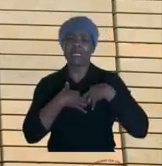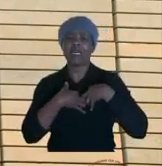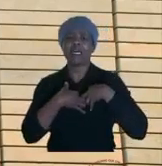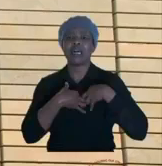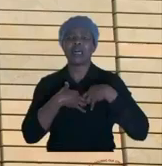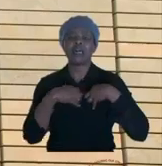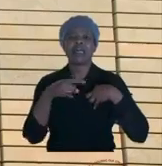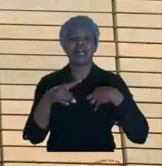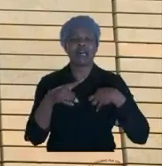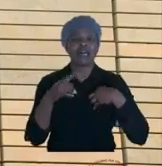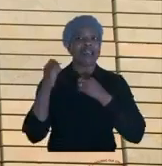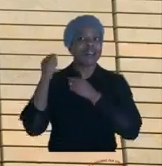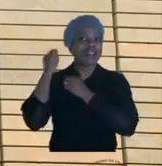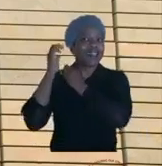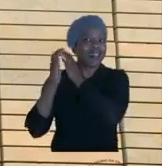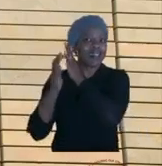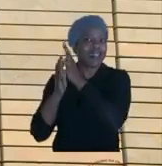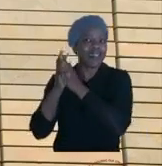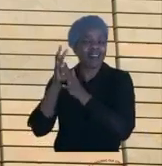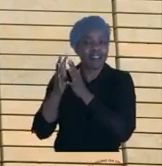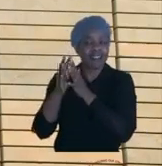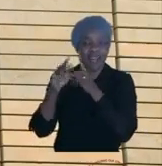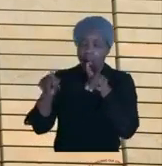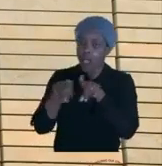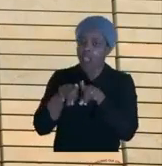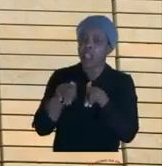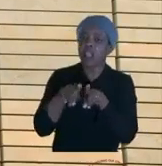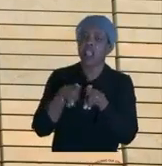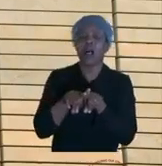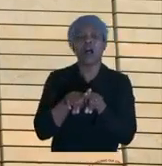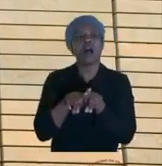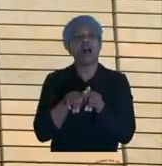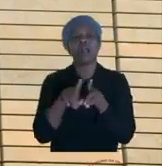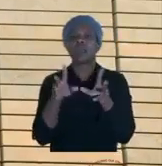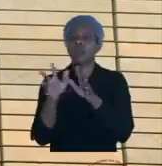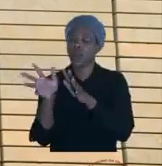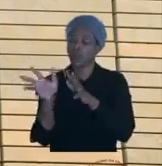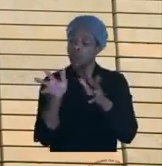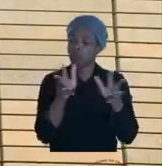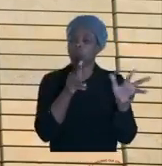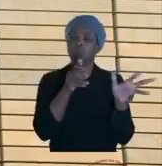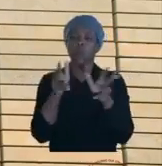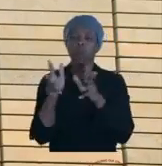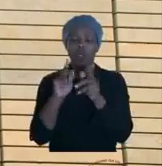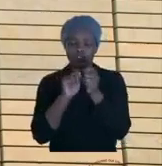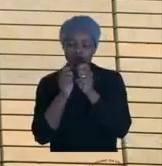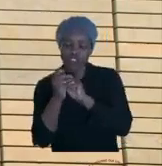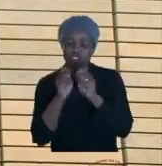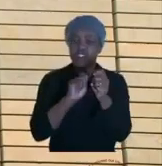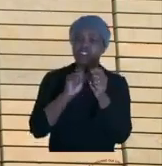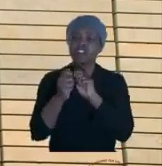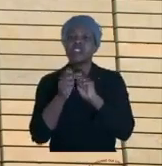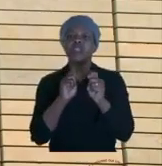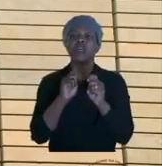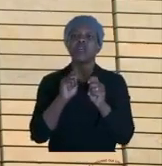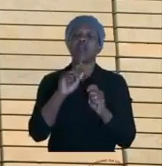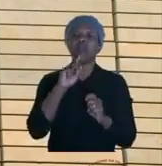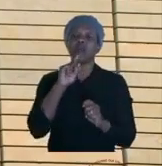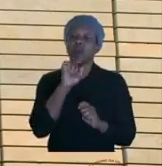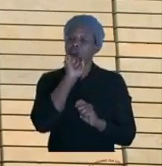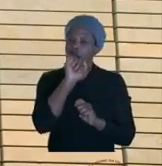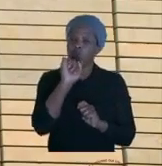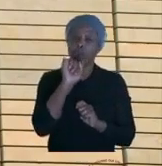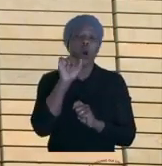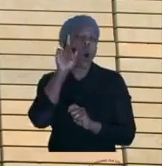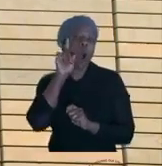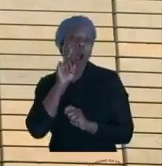If history, like the seasons, comes back and your ancestors ask you for the address, you